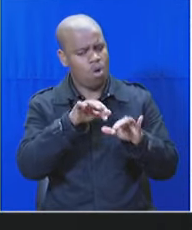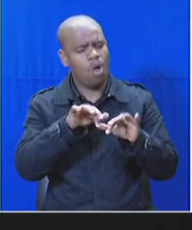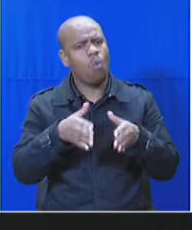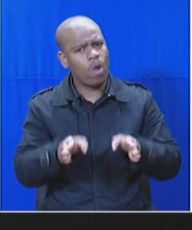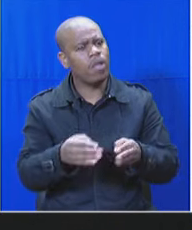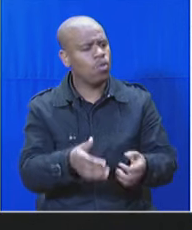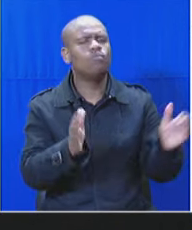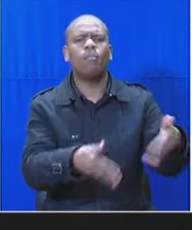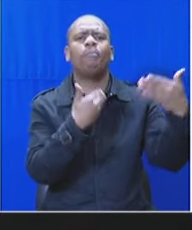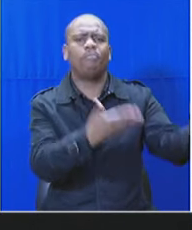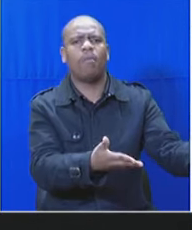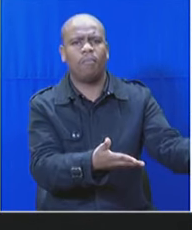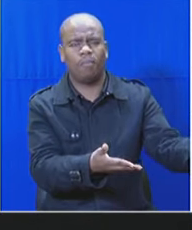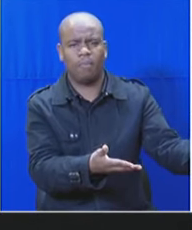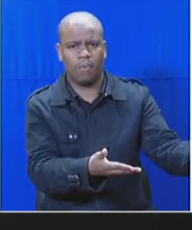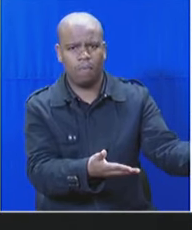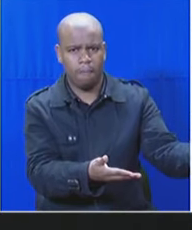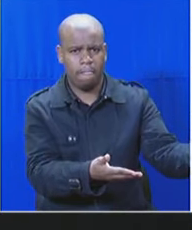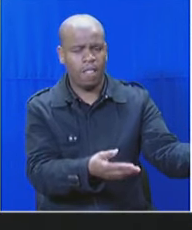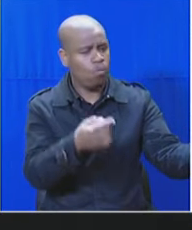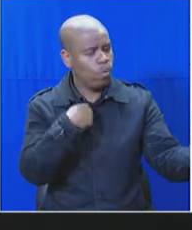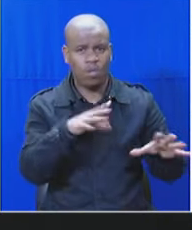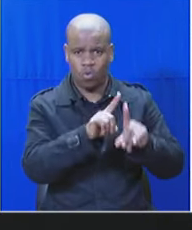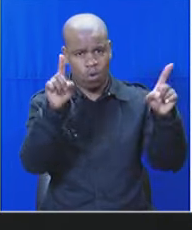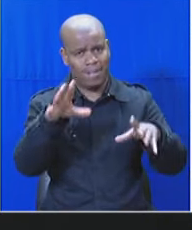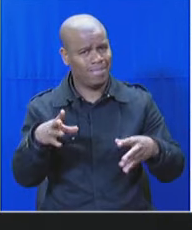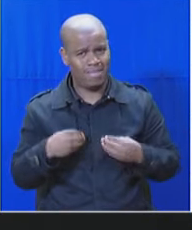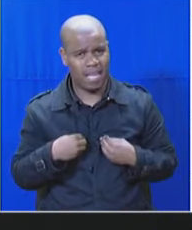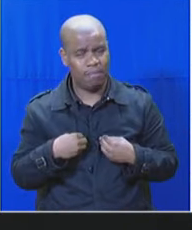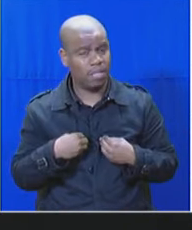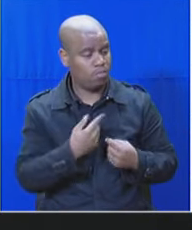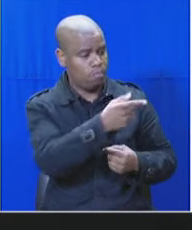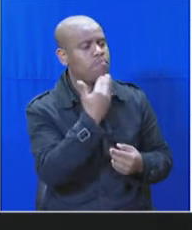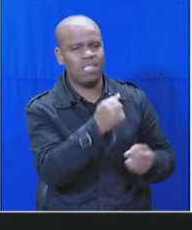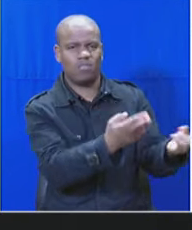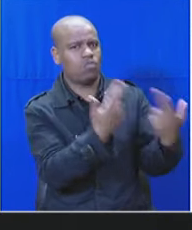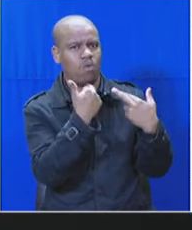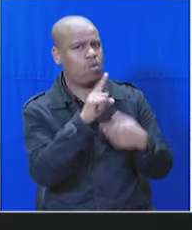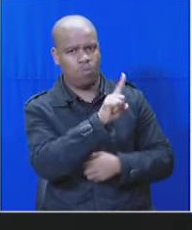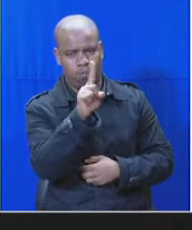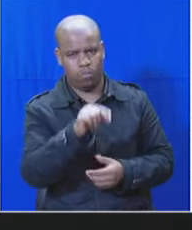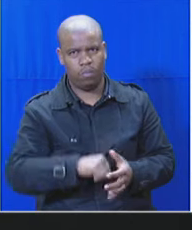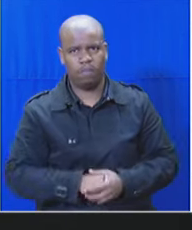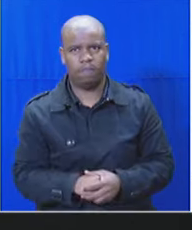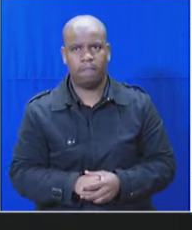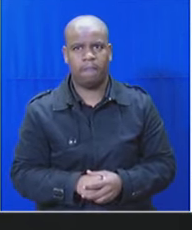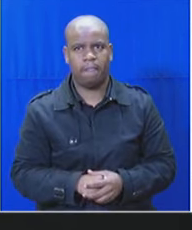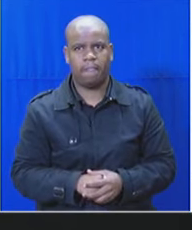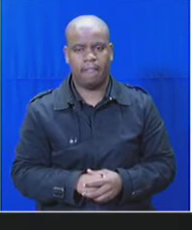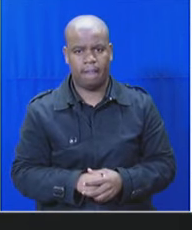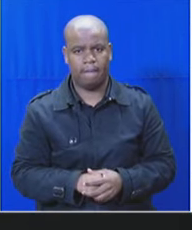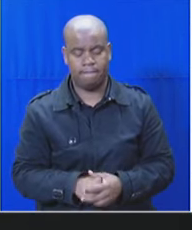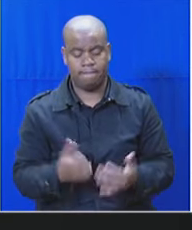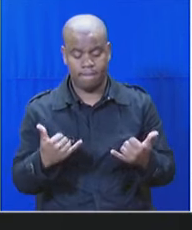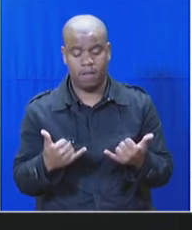act that you put here was uncalled for, and I don't need your response. That then